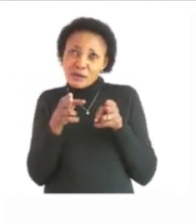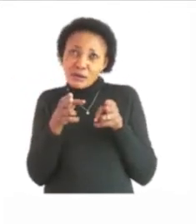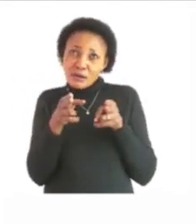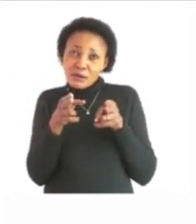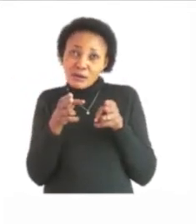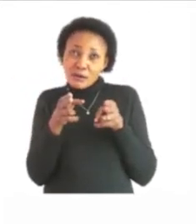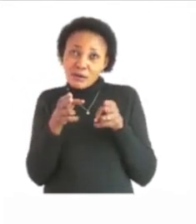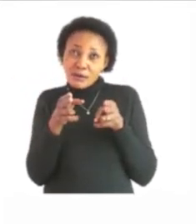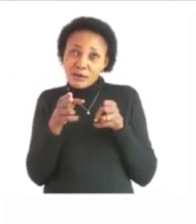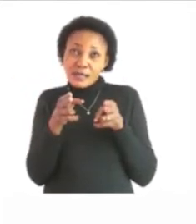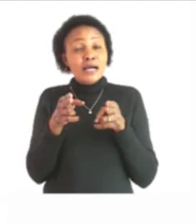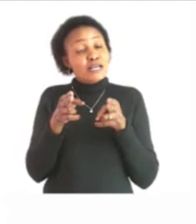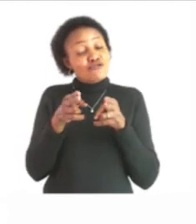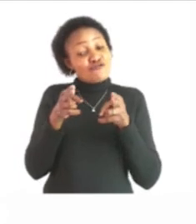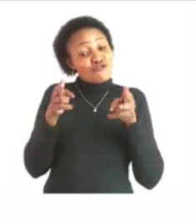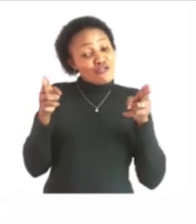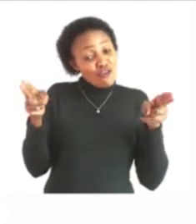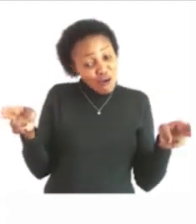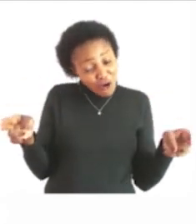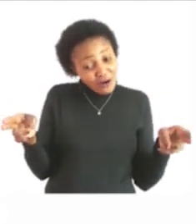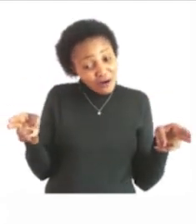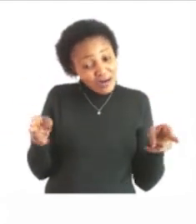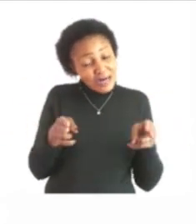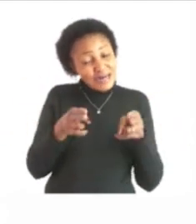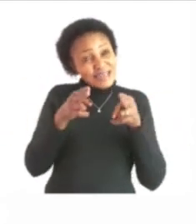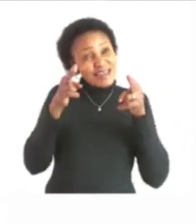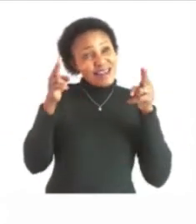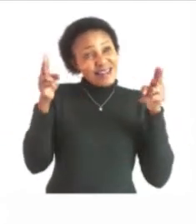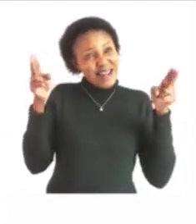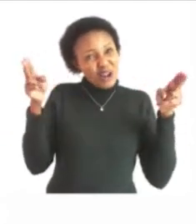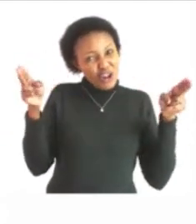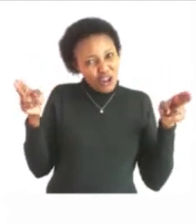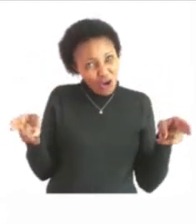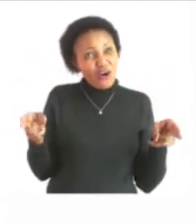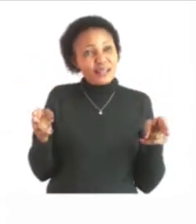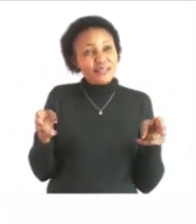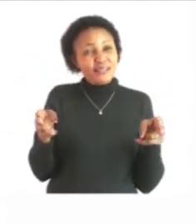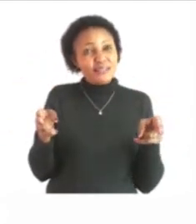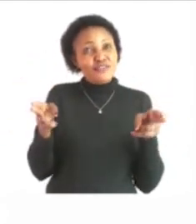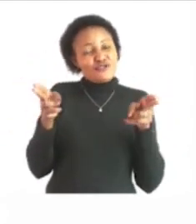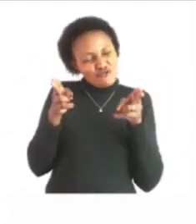have the medium long rope, then we have the longest one, and then we have the